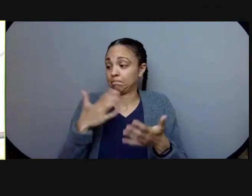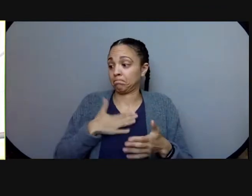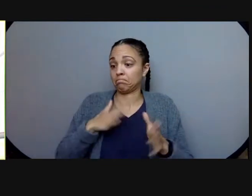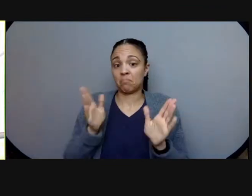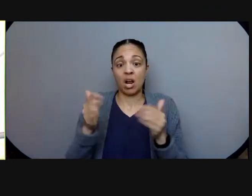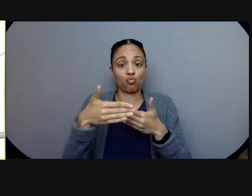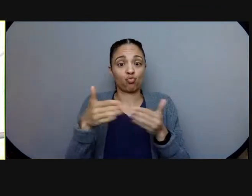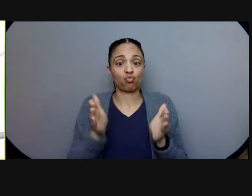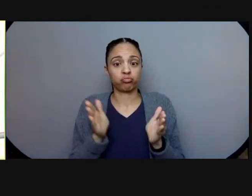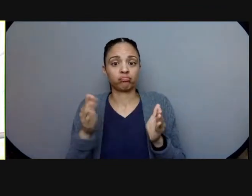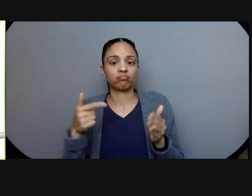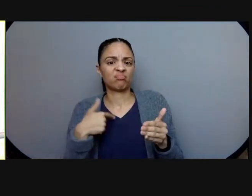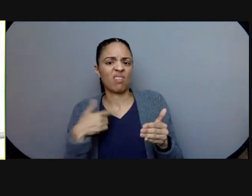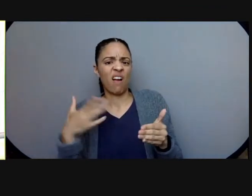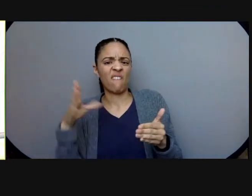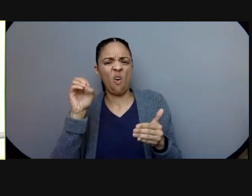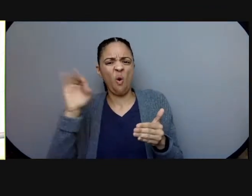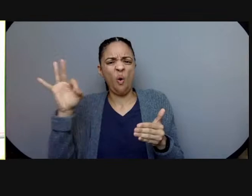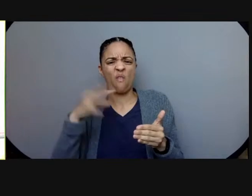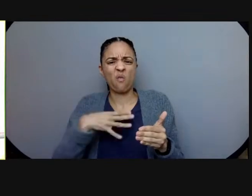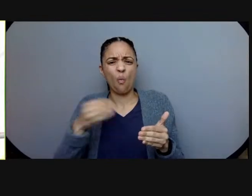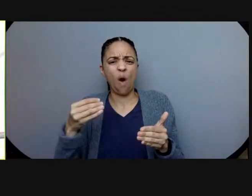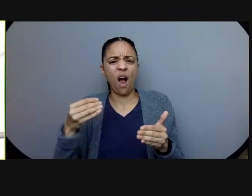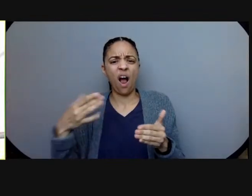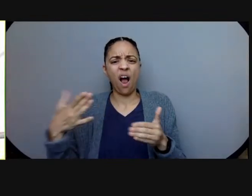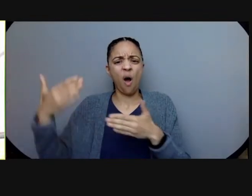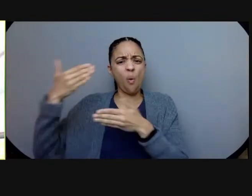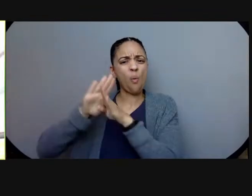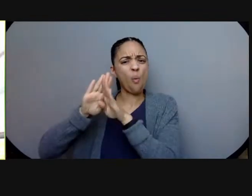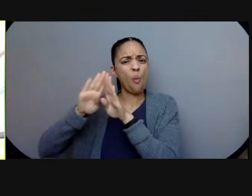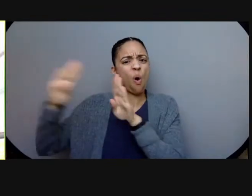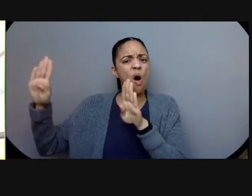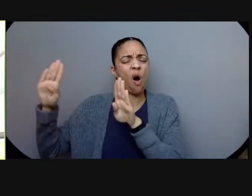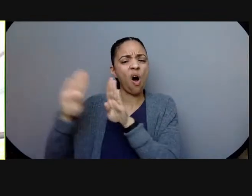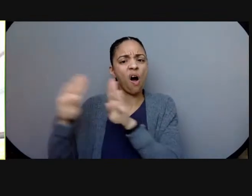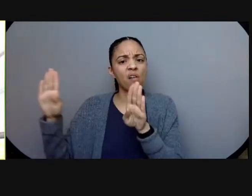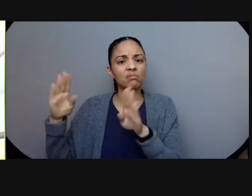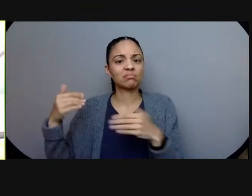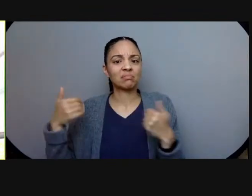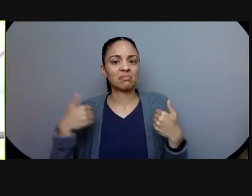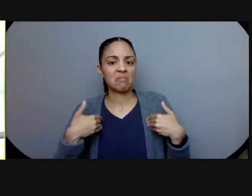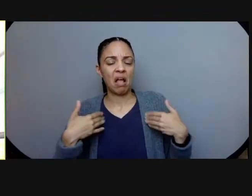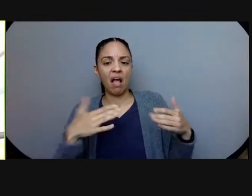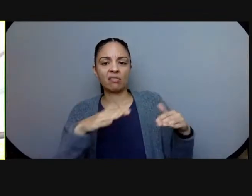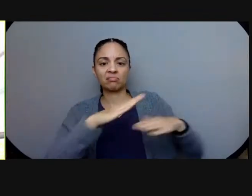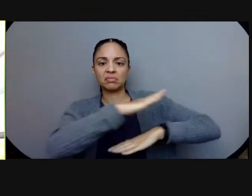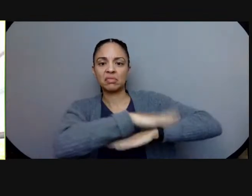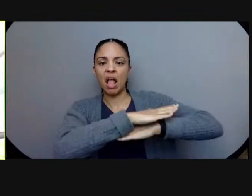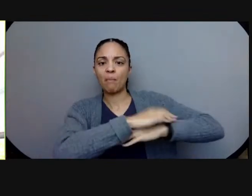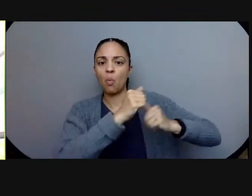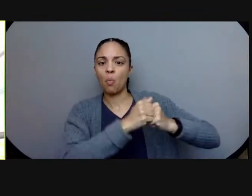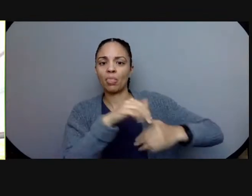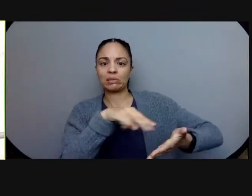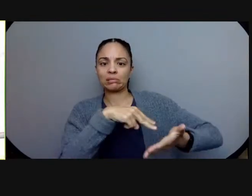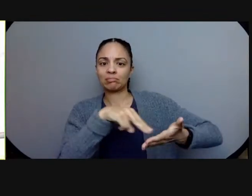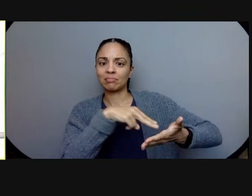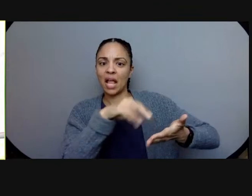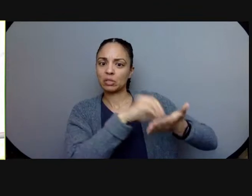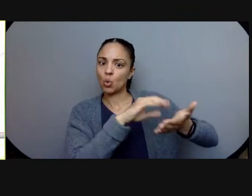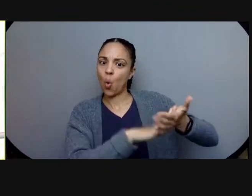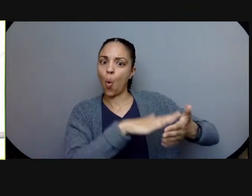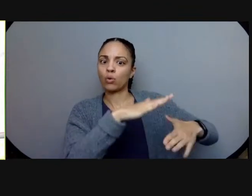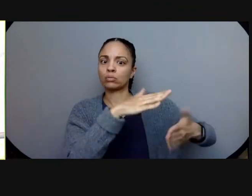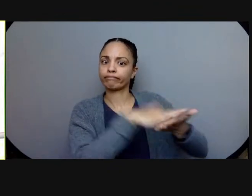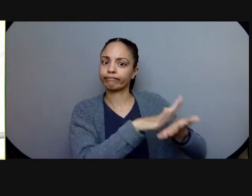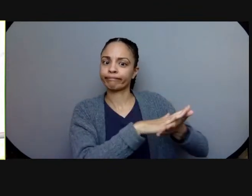walls, surrounded by comic books and dance notes and yeah, and just idea